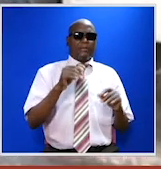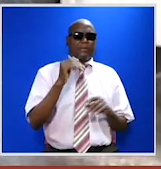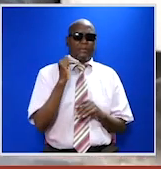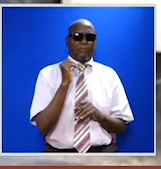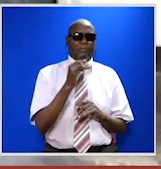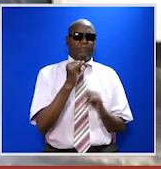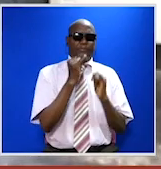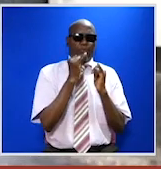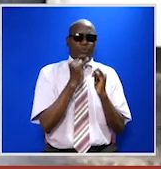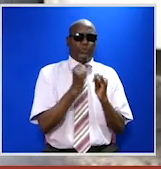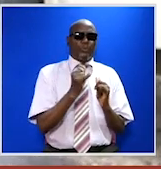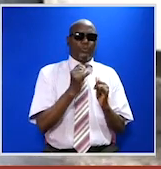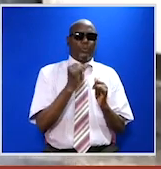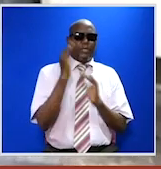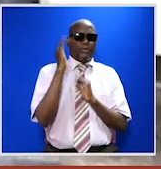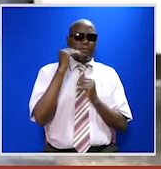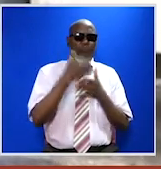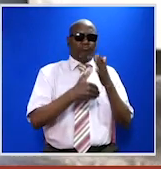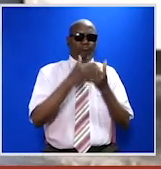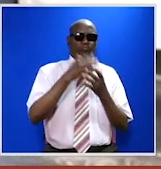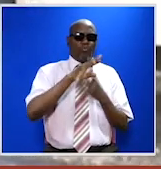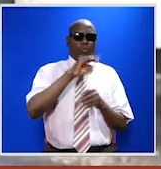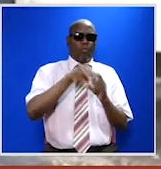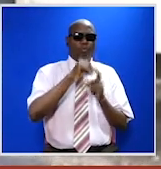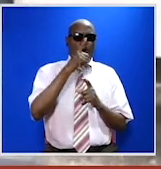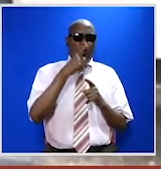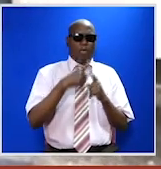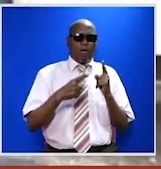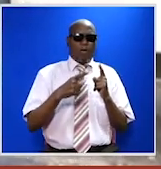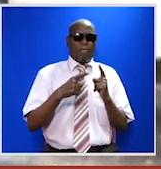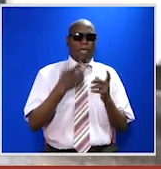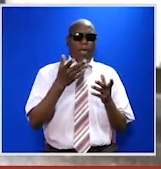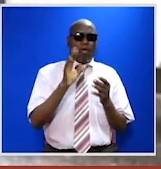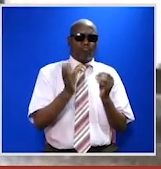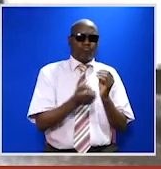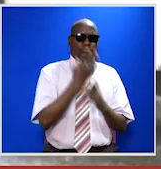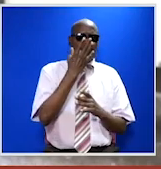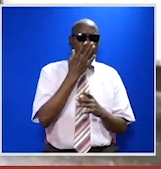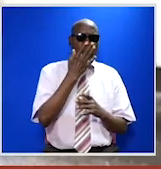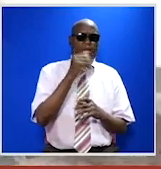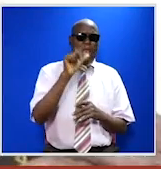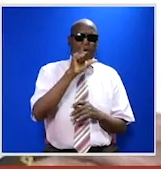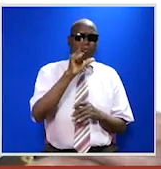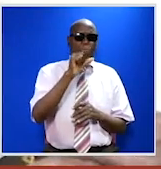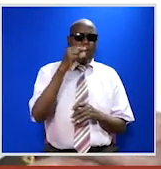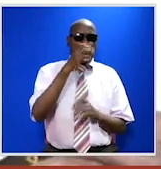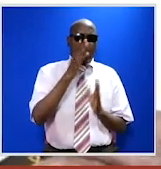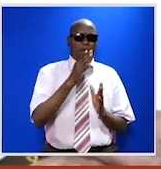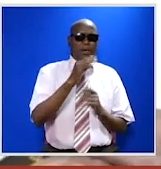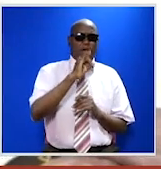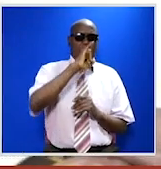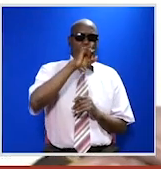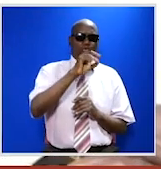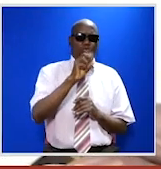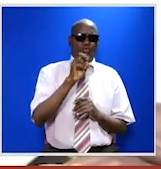be constructed within a year. The project, which was commissioned by Laikipia Governor Joshua Irungu and